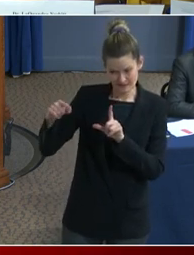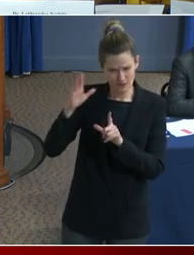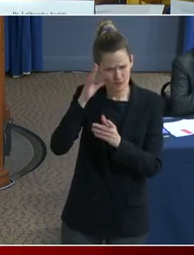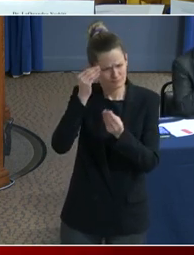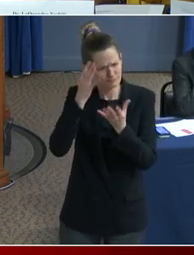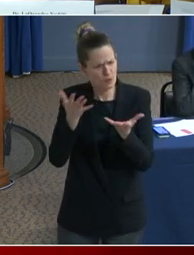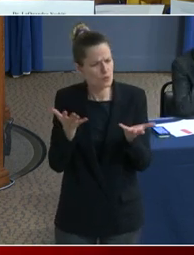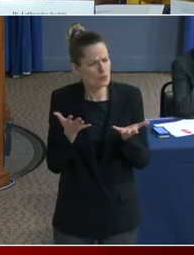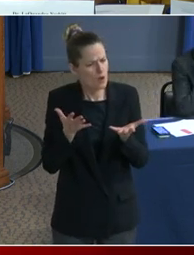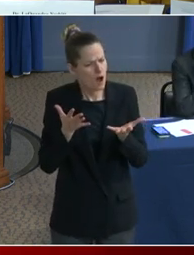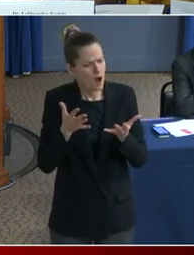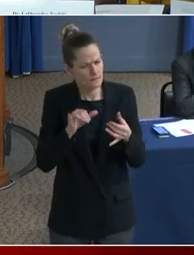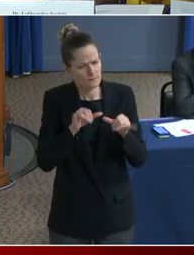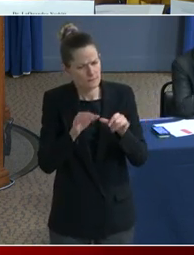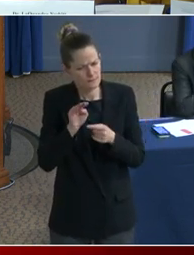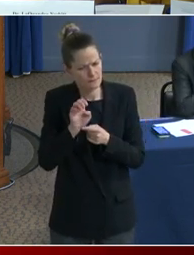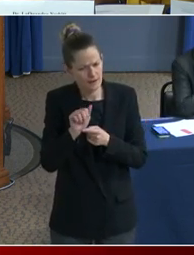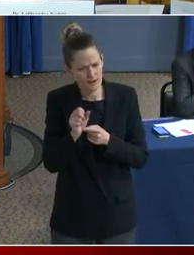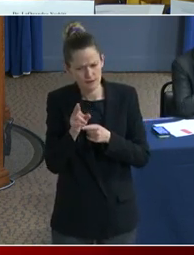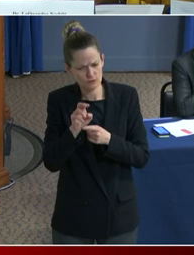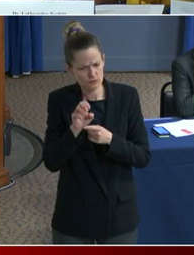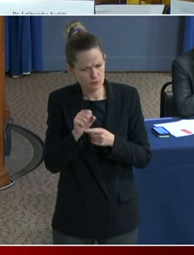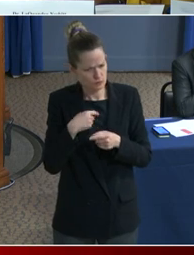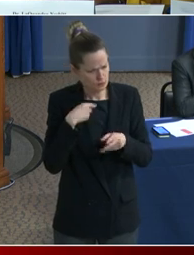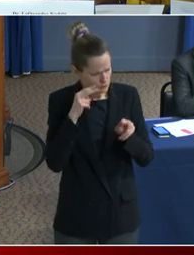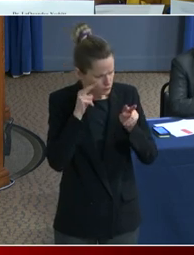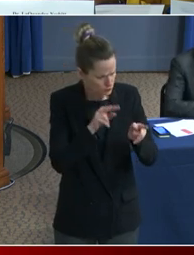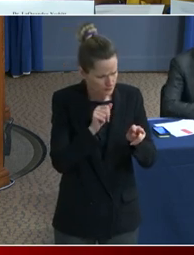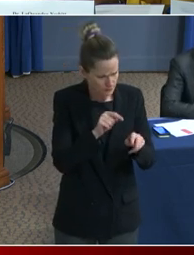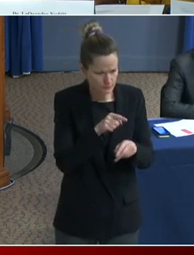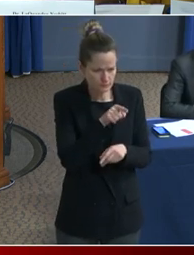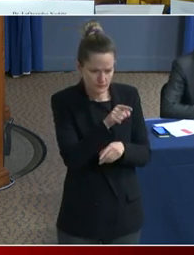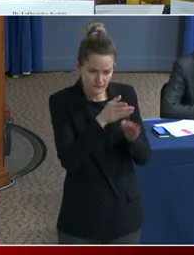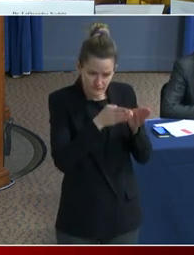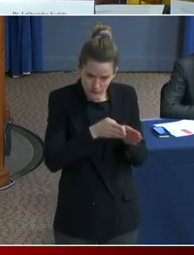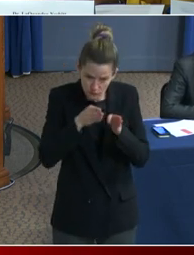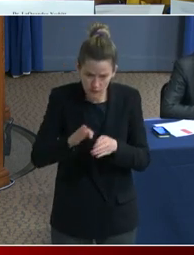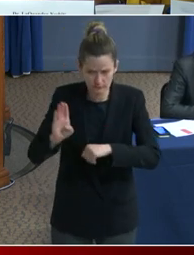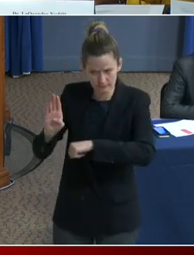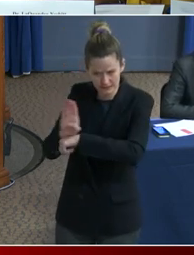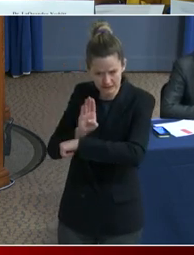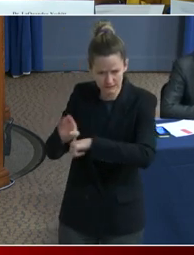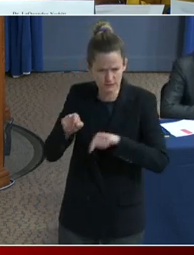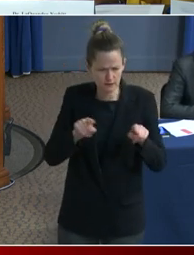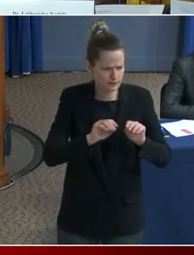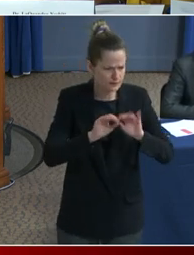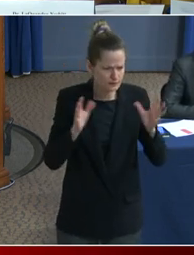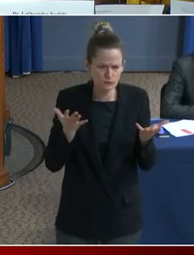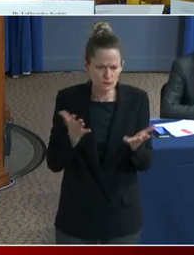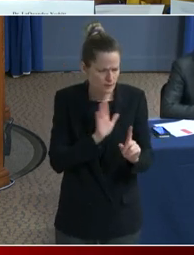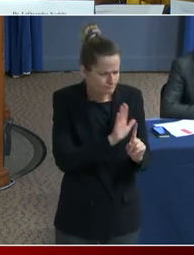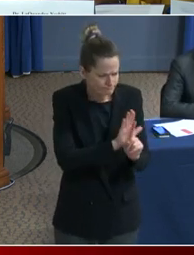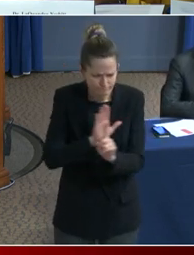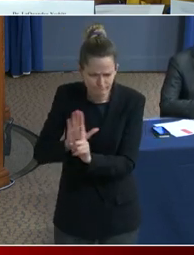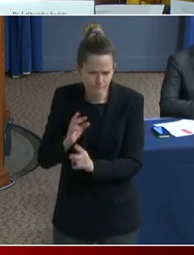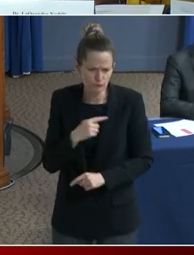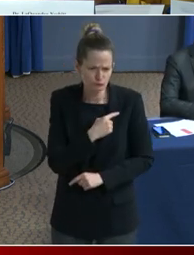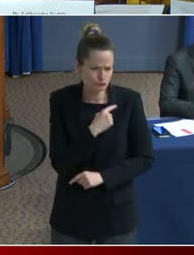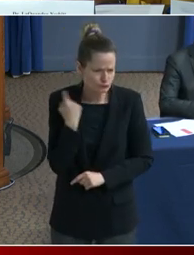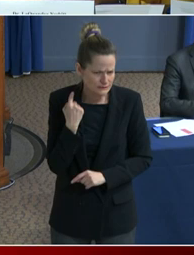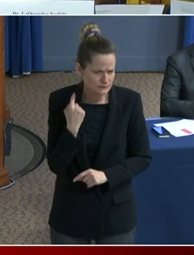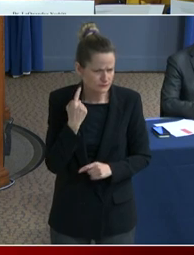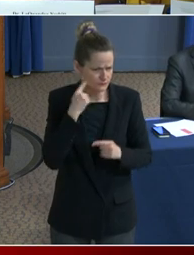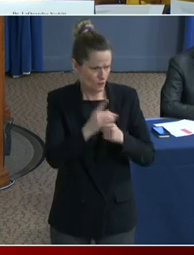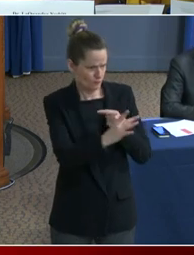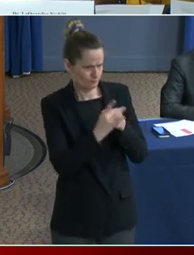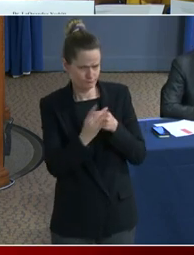that would help individuals, businesses understand their individual and collective risks for COVID-19 in the District